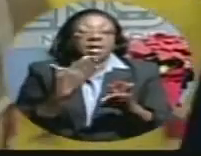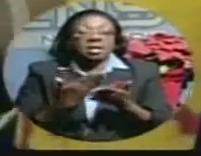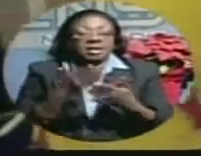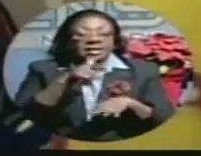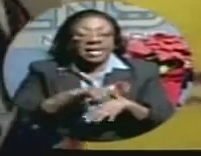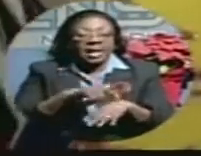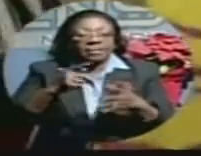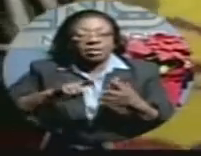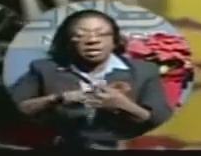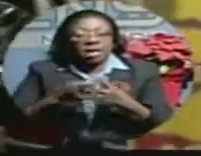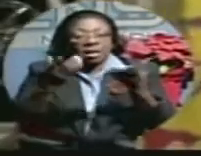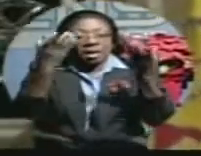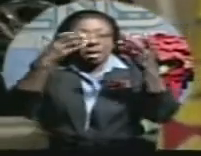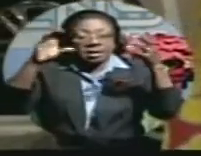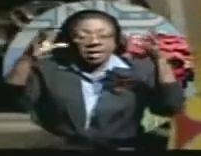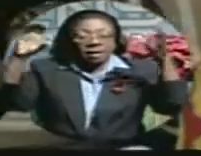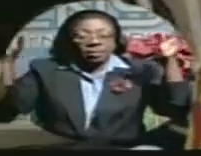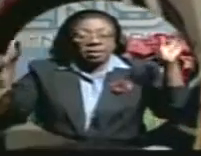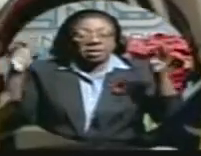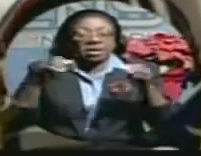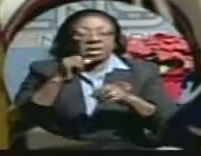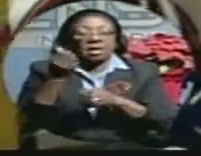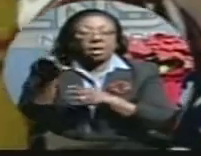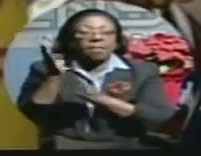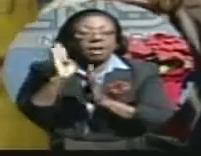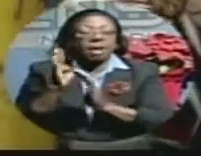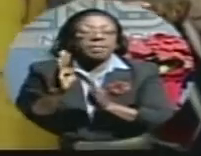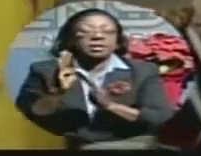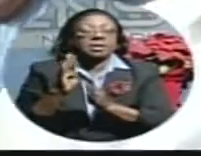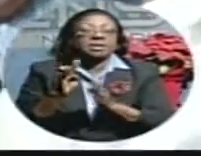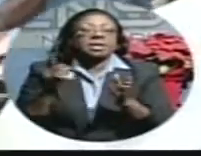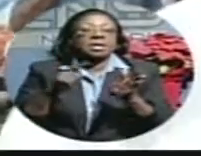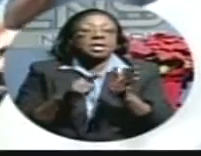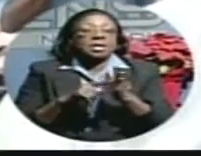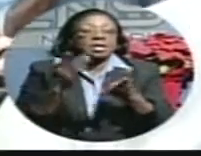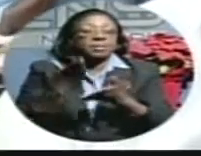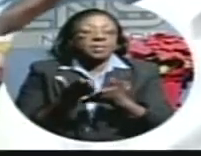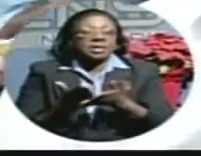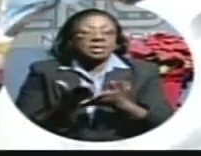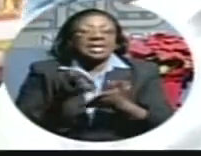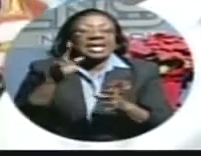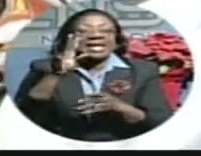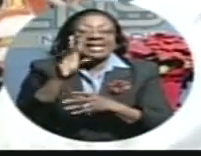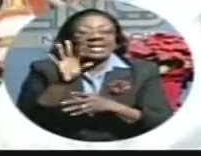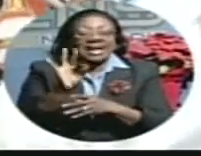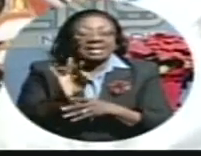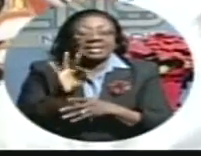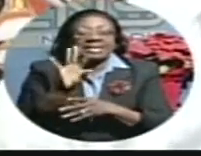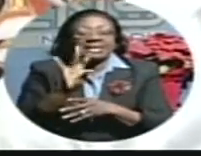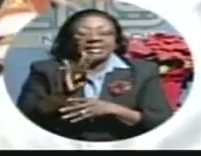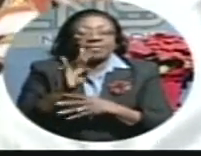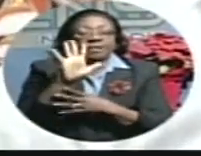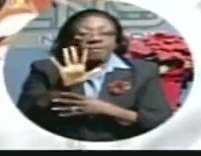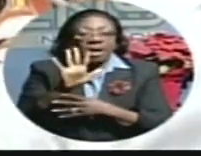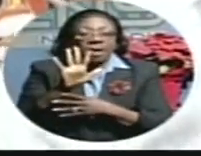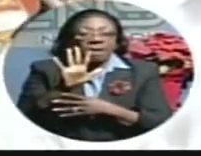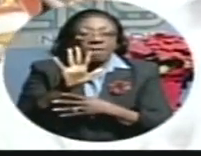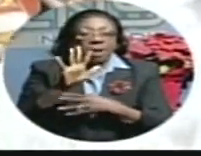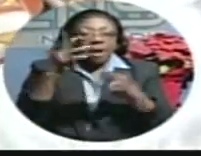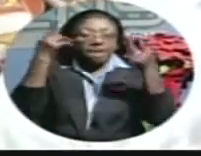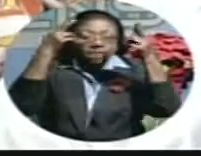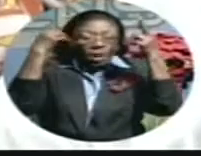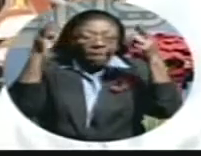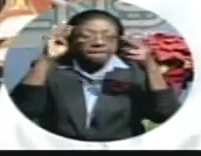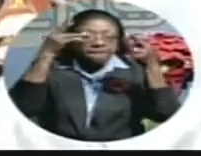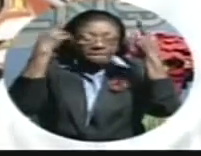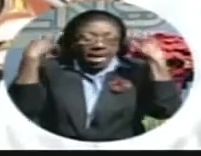40th anniversary celebrations. This piece in particular, in 1975, Bob Marley, a local